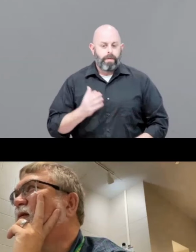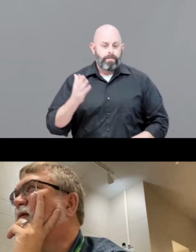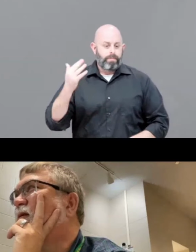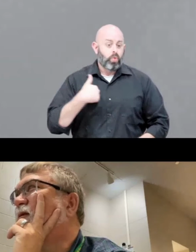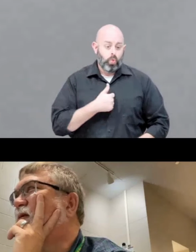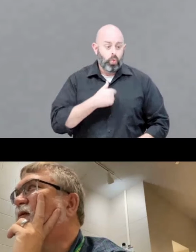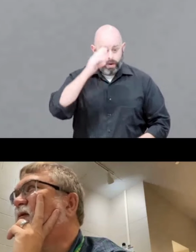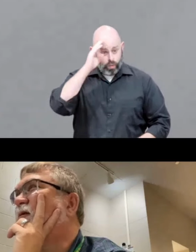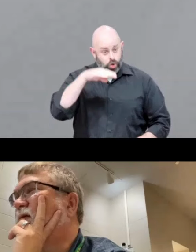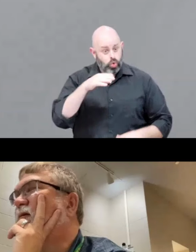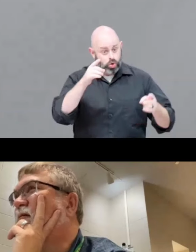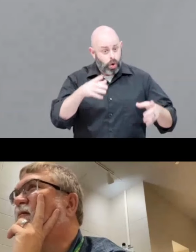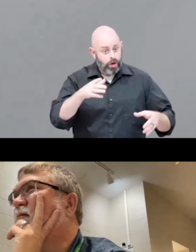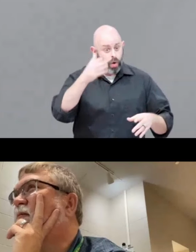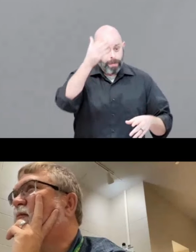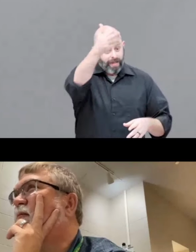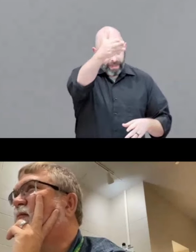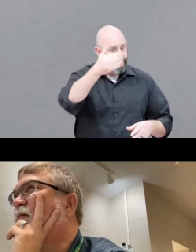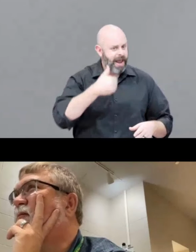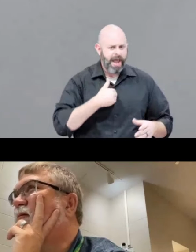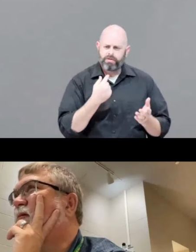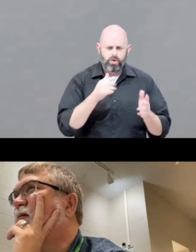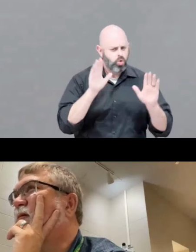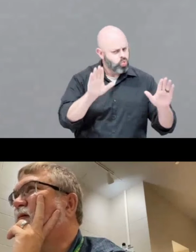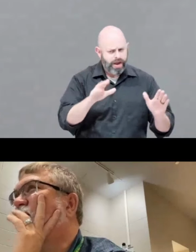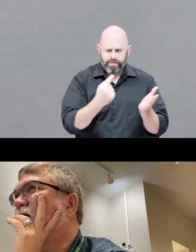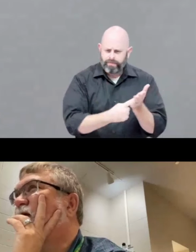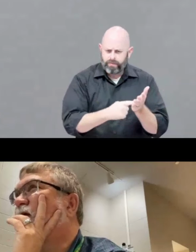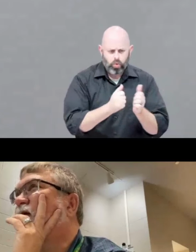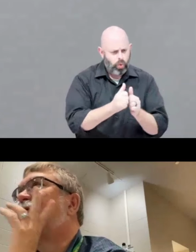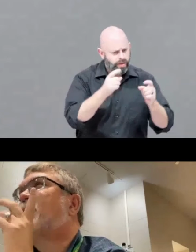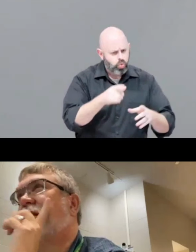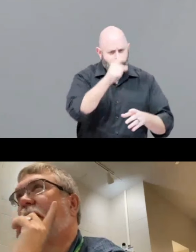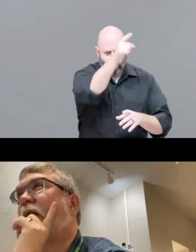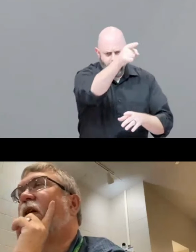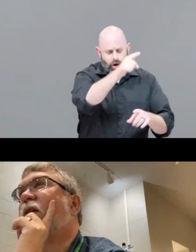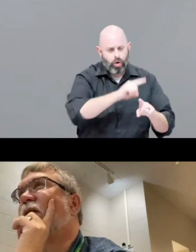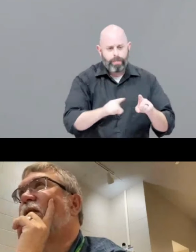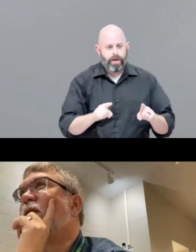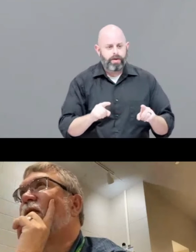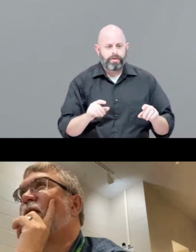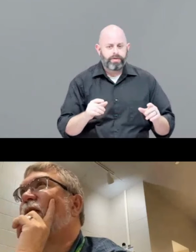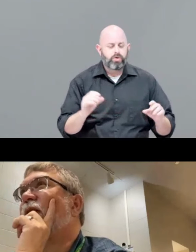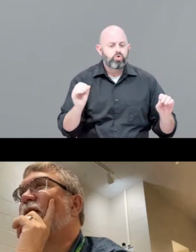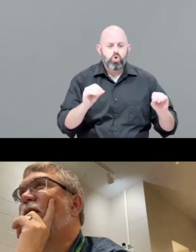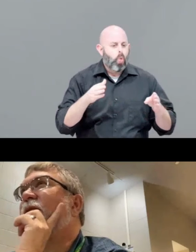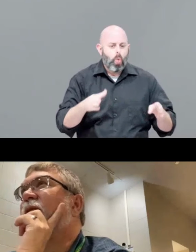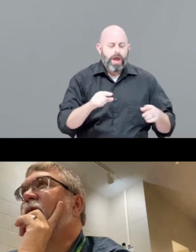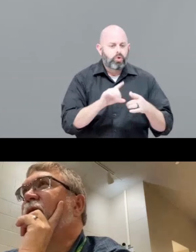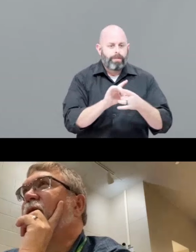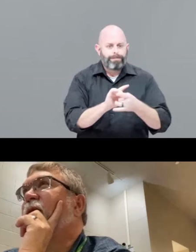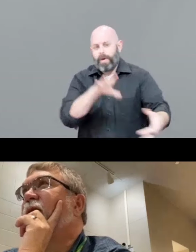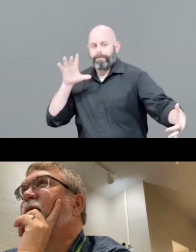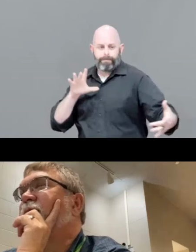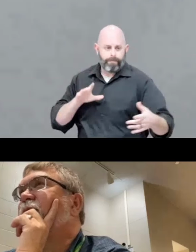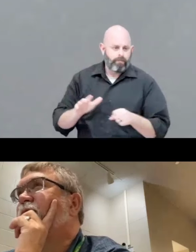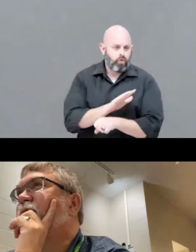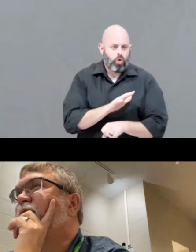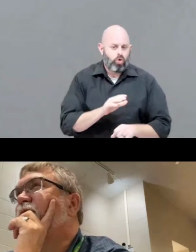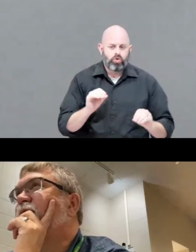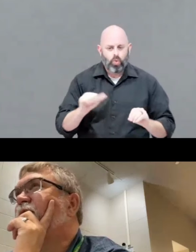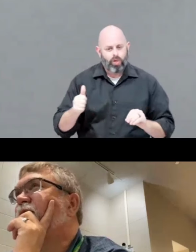the director there then, we had great conversations, but there just wasn't any other way that we could figure out how to do